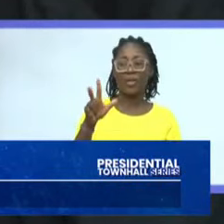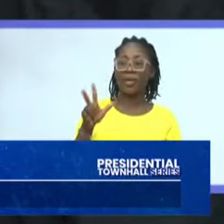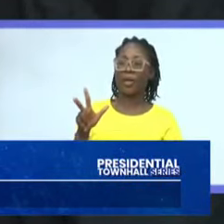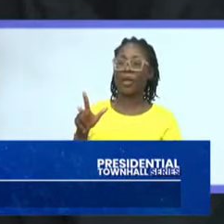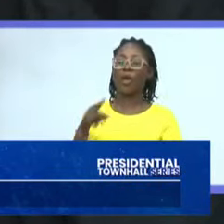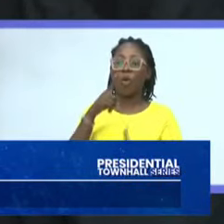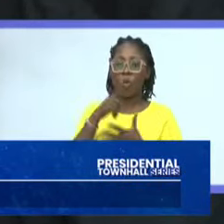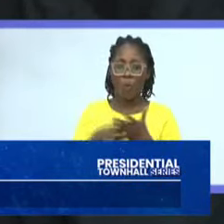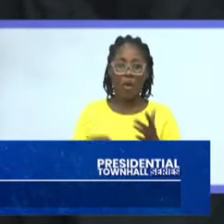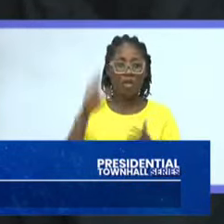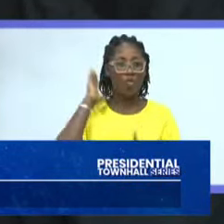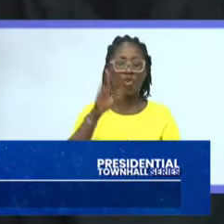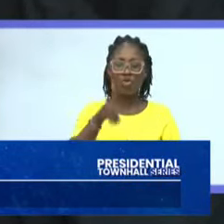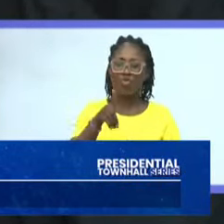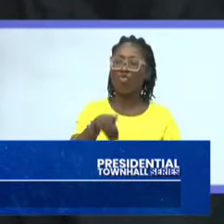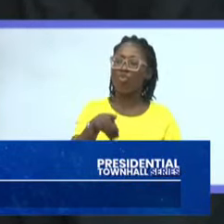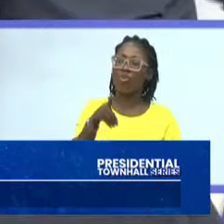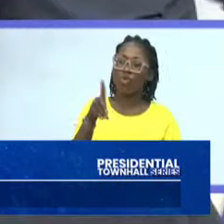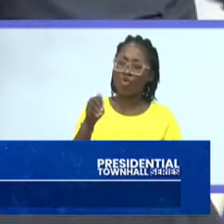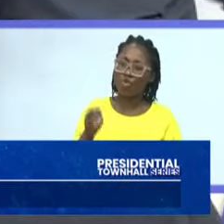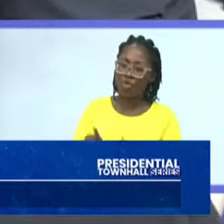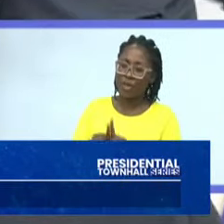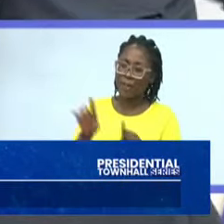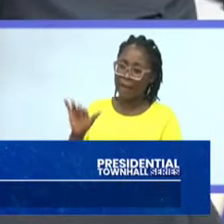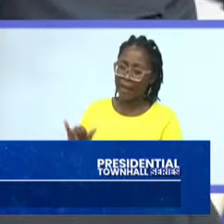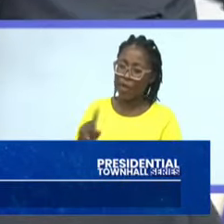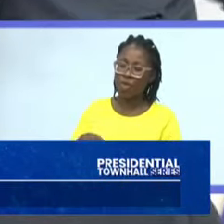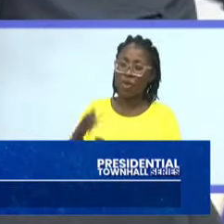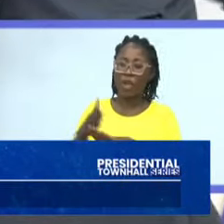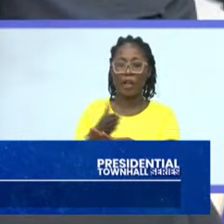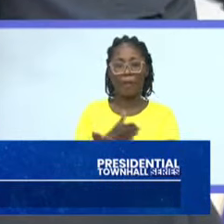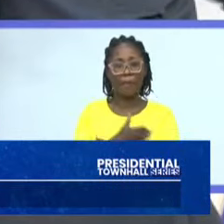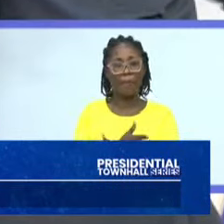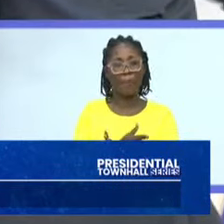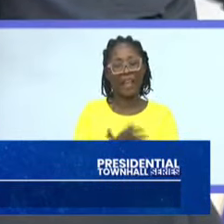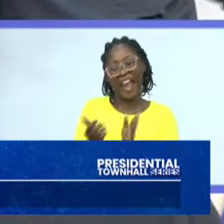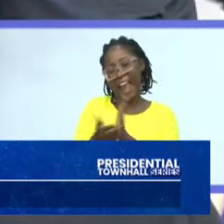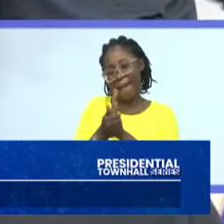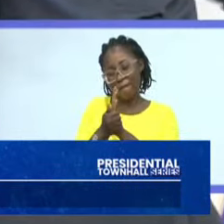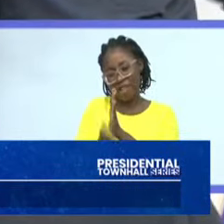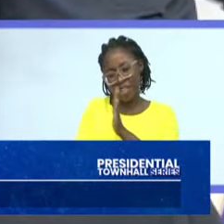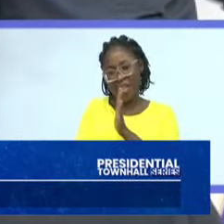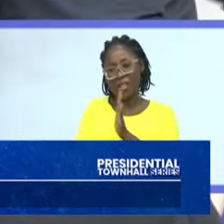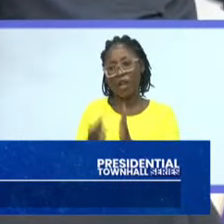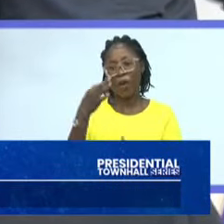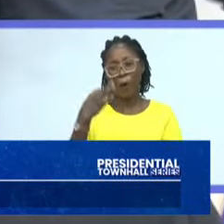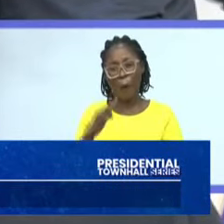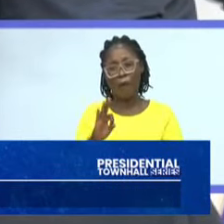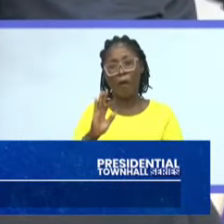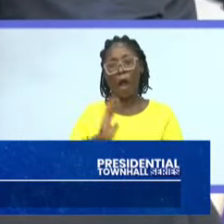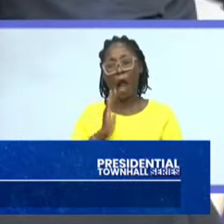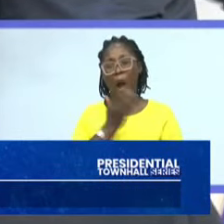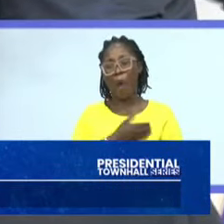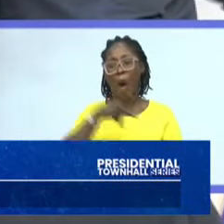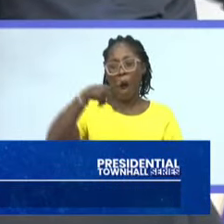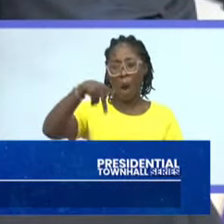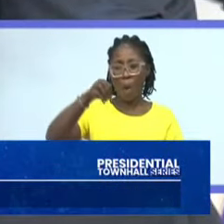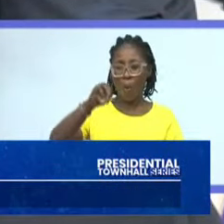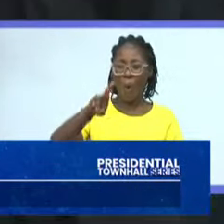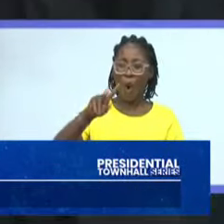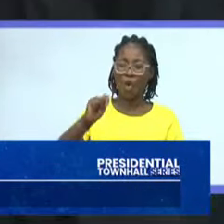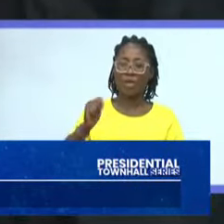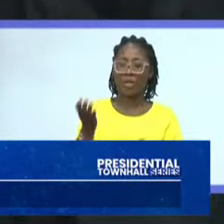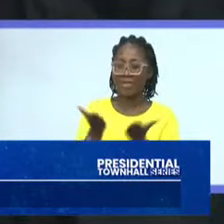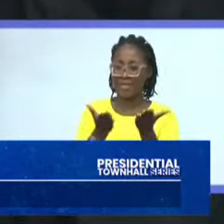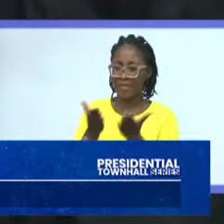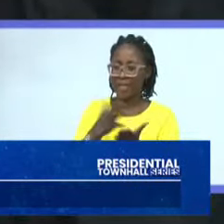2023, what would you do differently to improve efficiency of our port infrastructure and